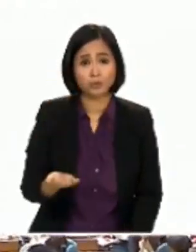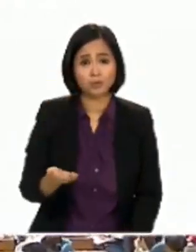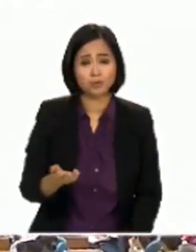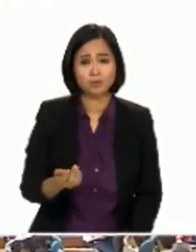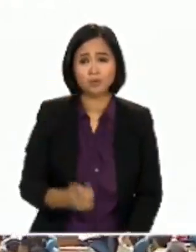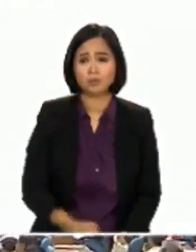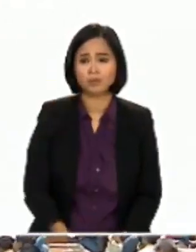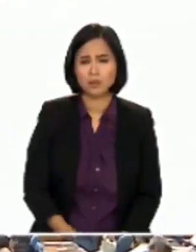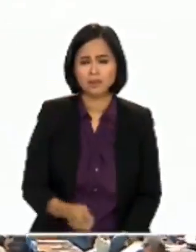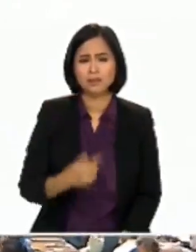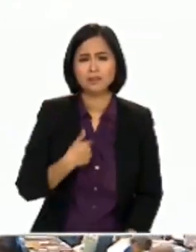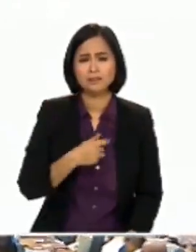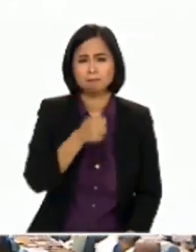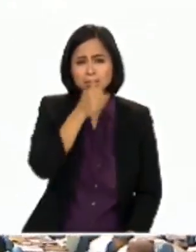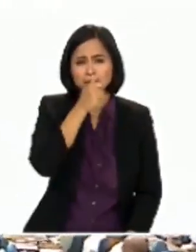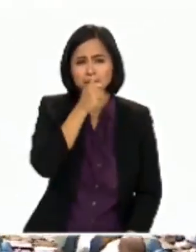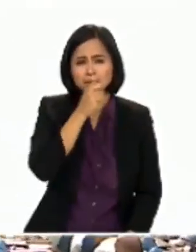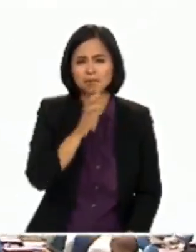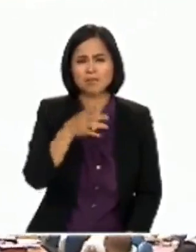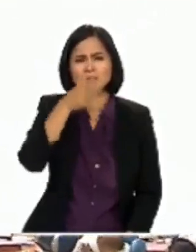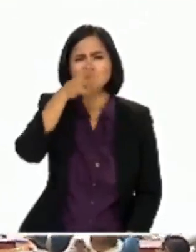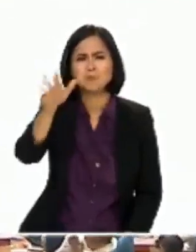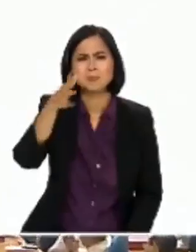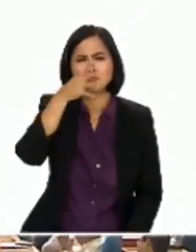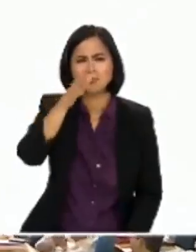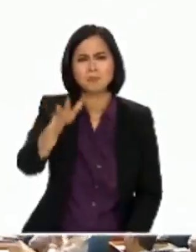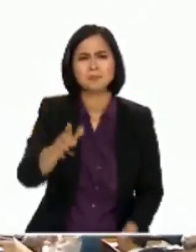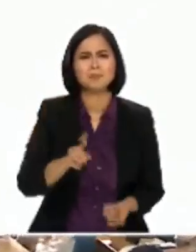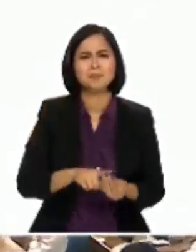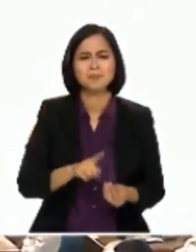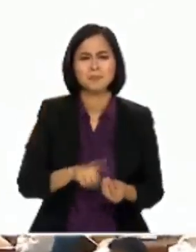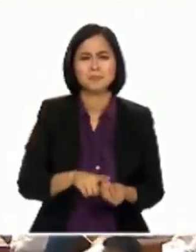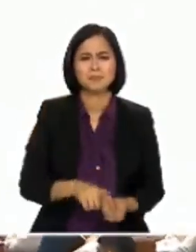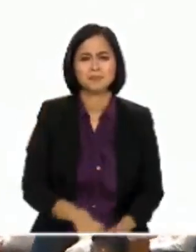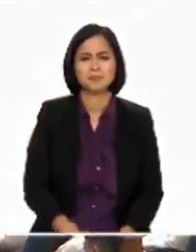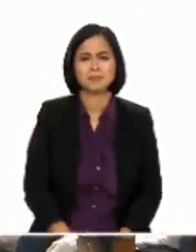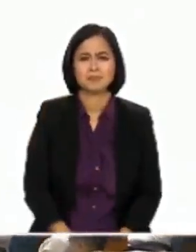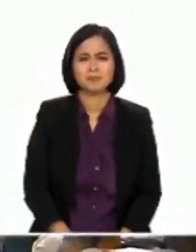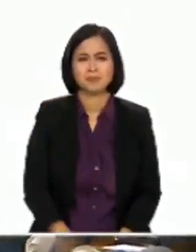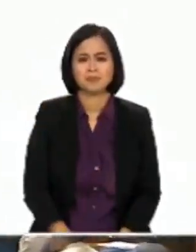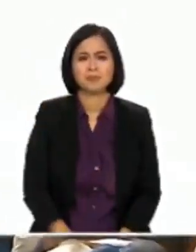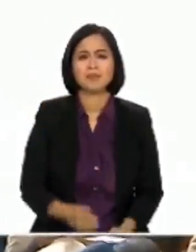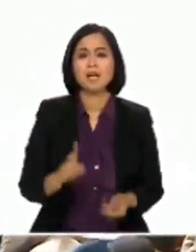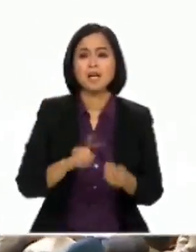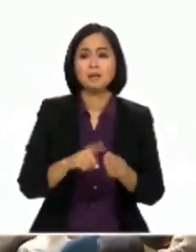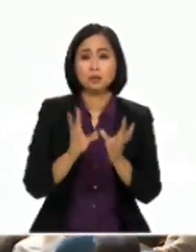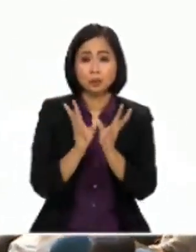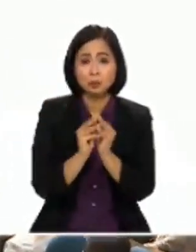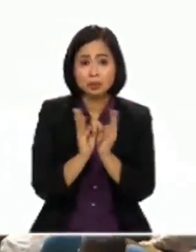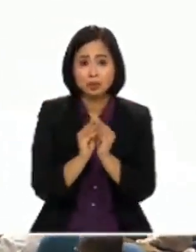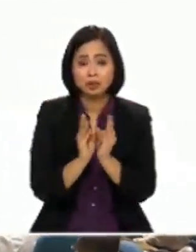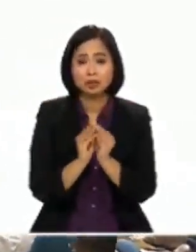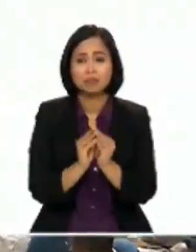embarrassed. Atin-atin na lang ito. Huwag mo na silang pansinin yung mga ano dyan. Parang nag-meeting-meeting lang tayo dito.